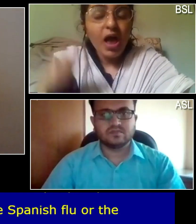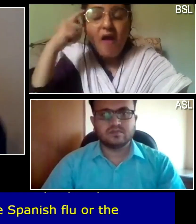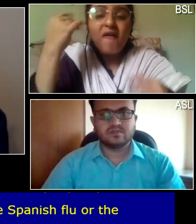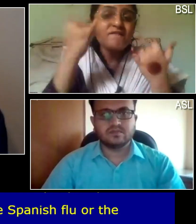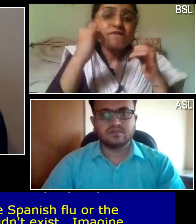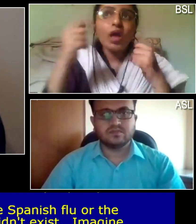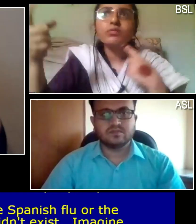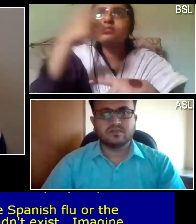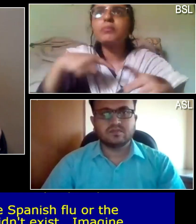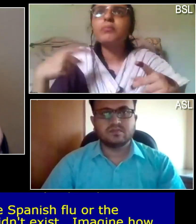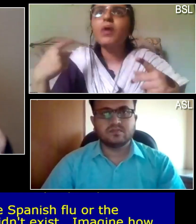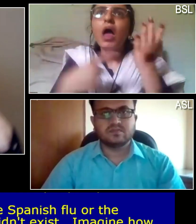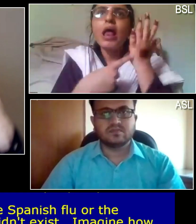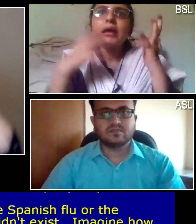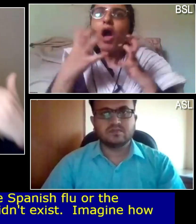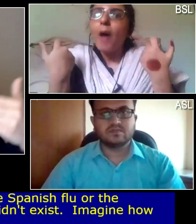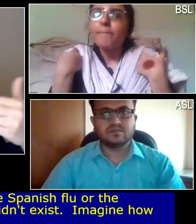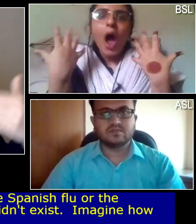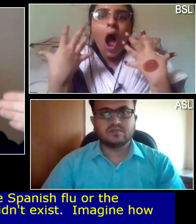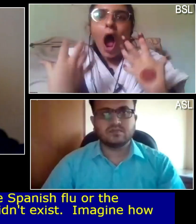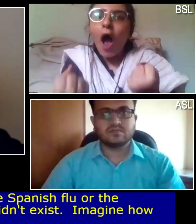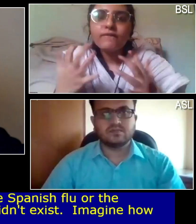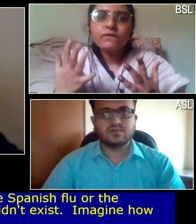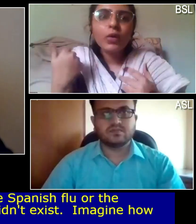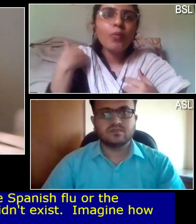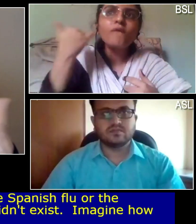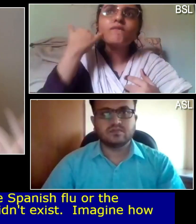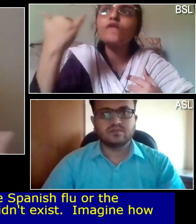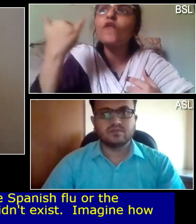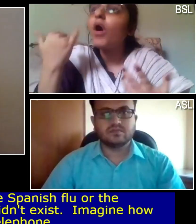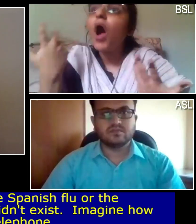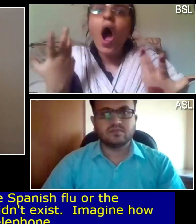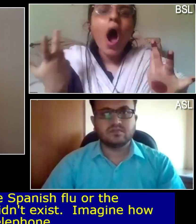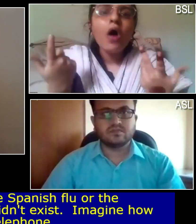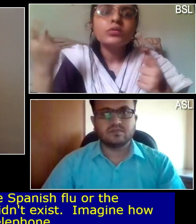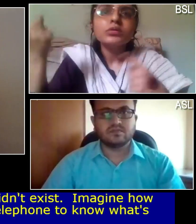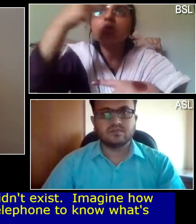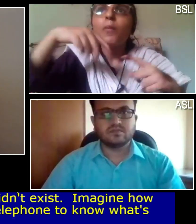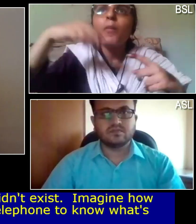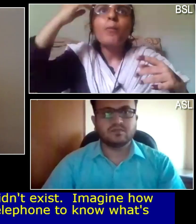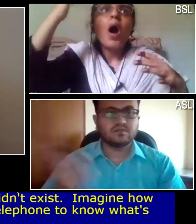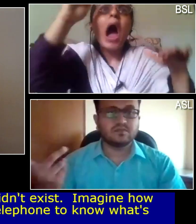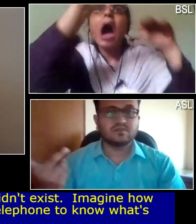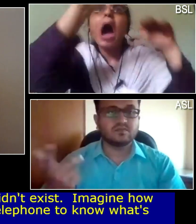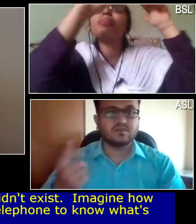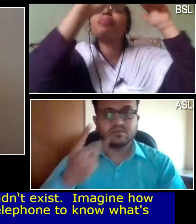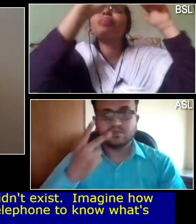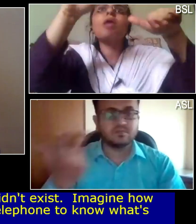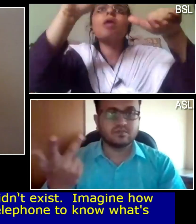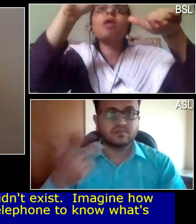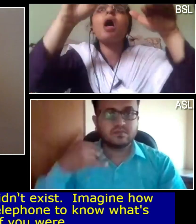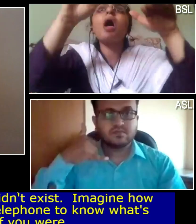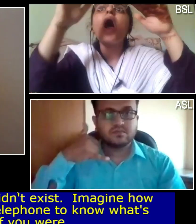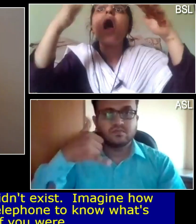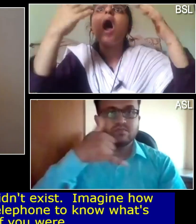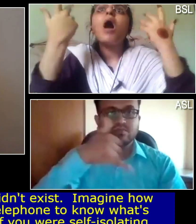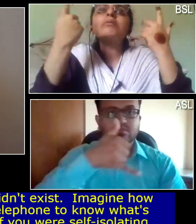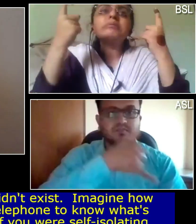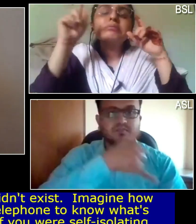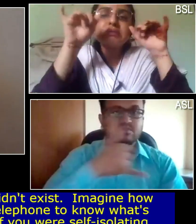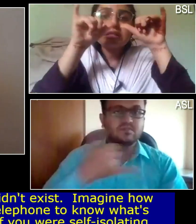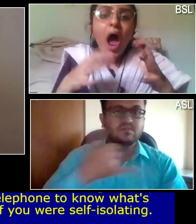was to not even have a telephone to be able to know what's going on or communicate to people if you were self-isolating. However, we get